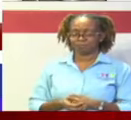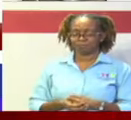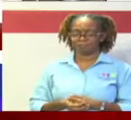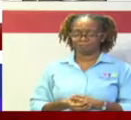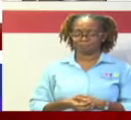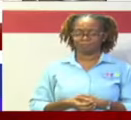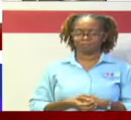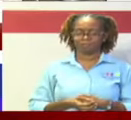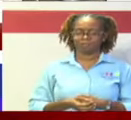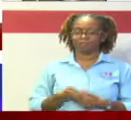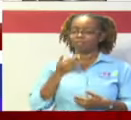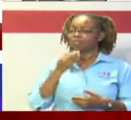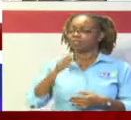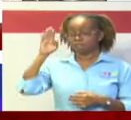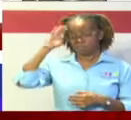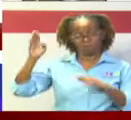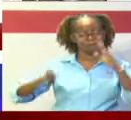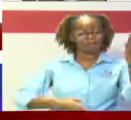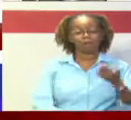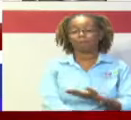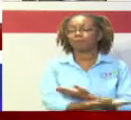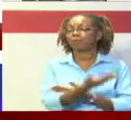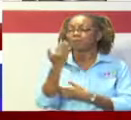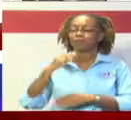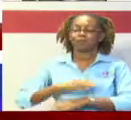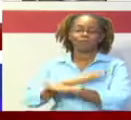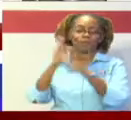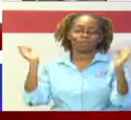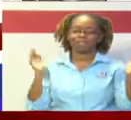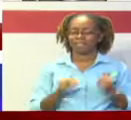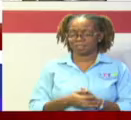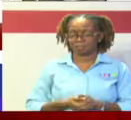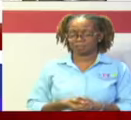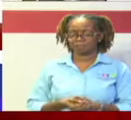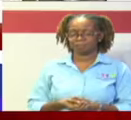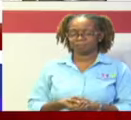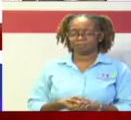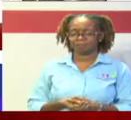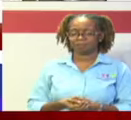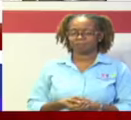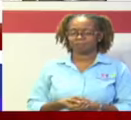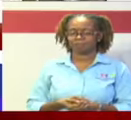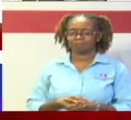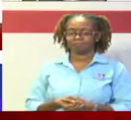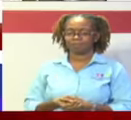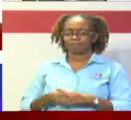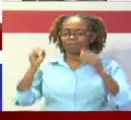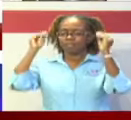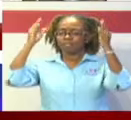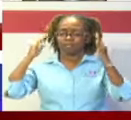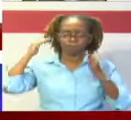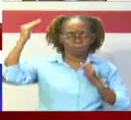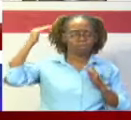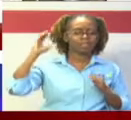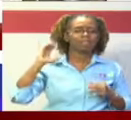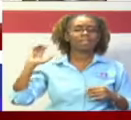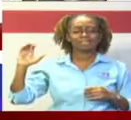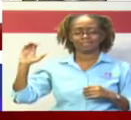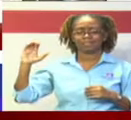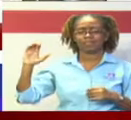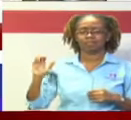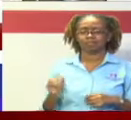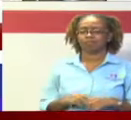Good morning, Candace Jackson from Tobago Channel 5 News. My questions are for Professor Carrington. How present is the gamma